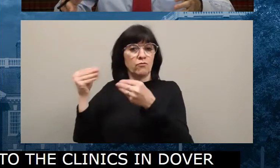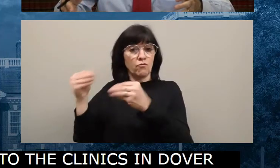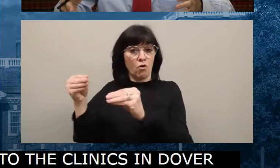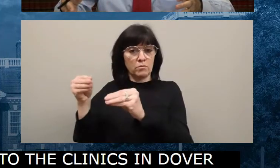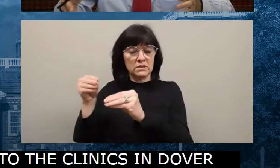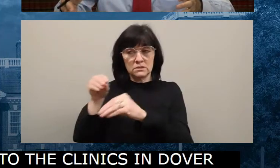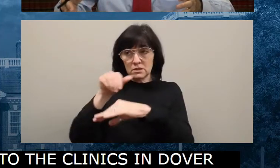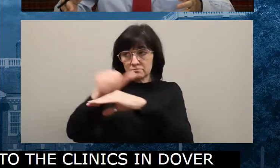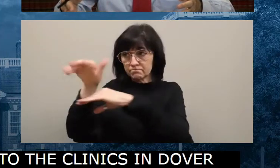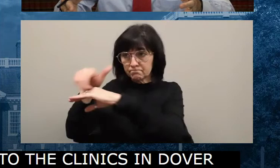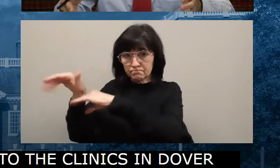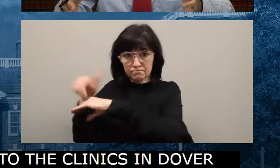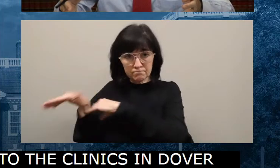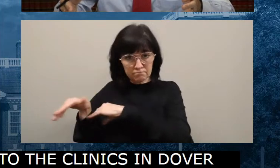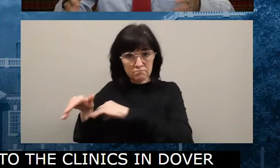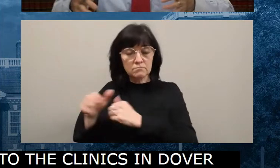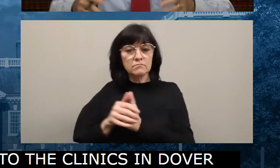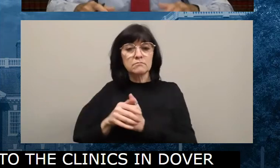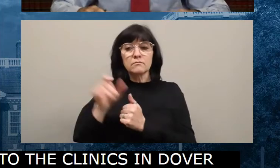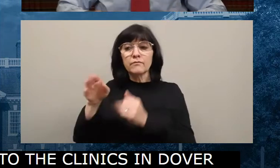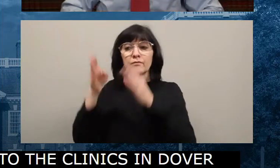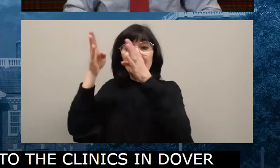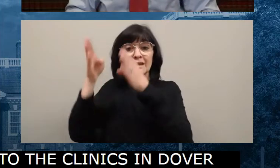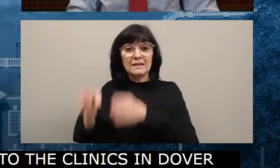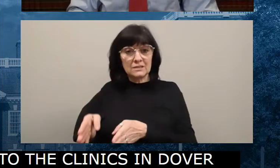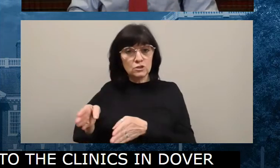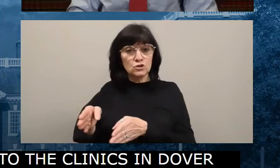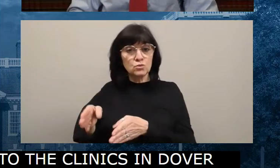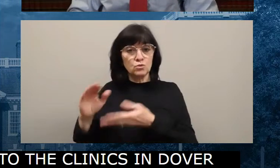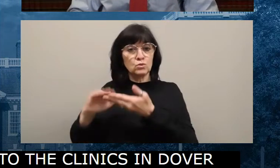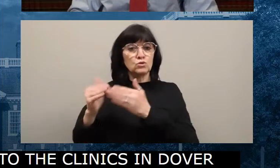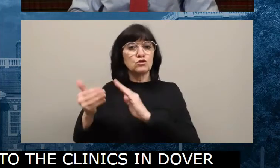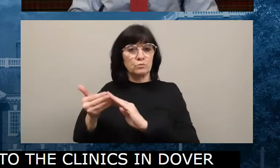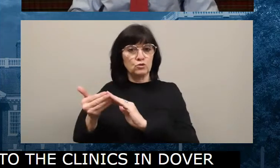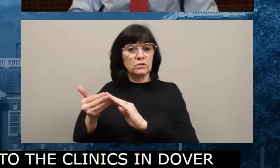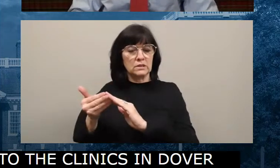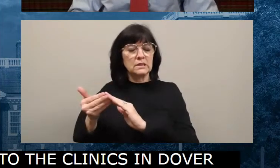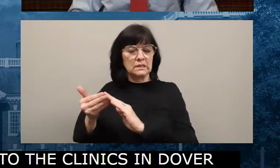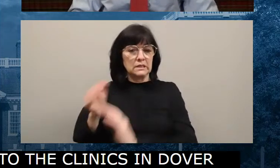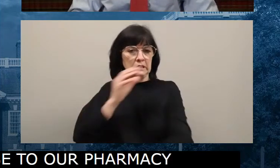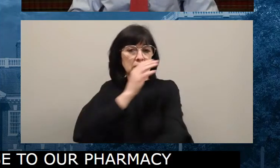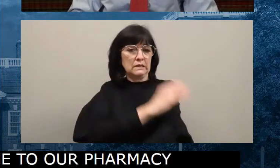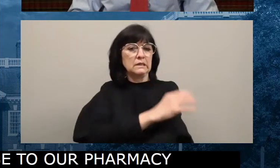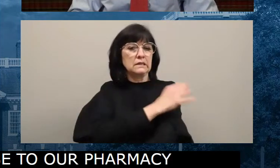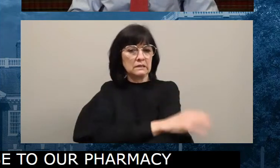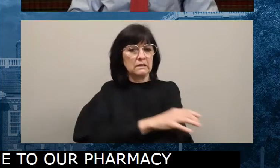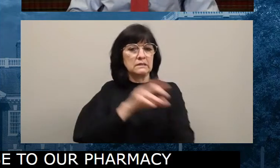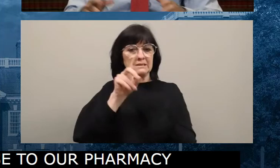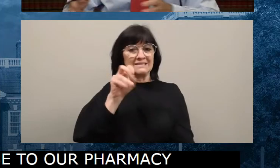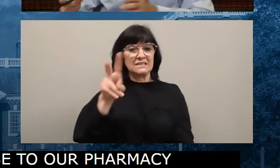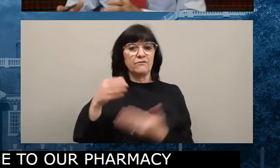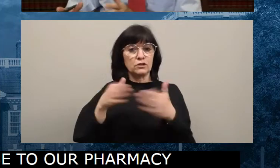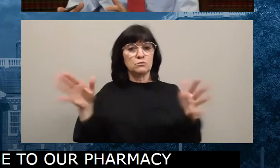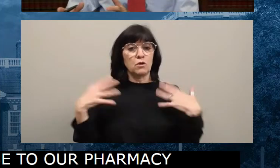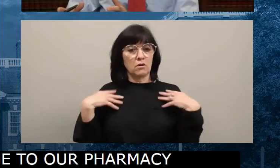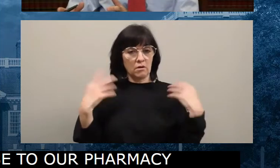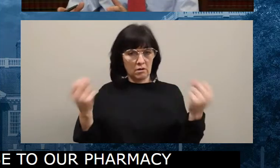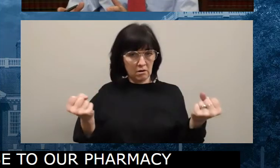to individual community clinics that we've been doing through the Division of Public Health and their outreach. And then